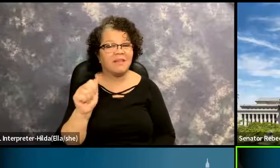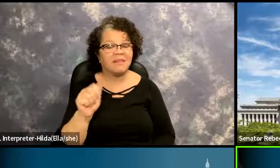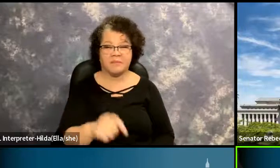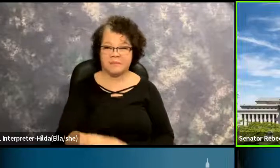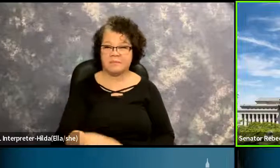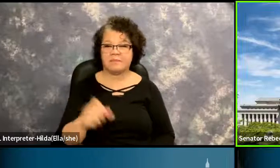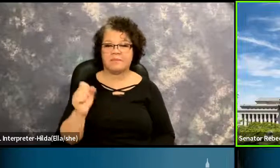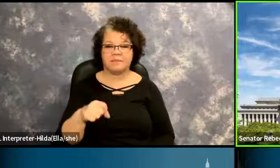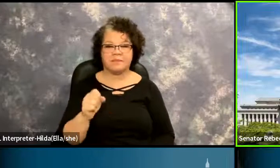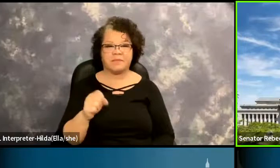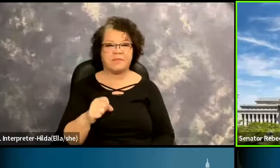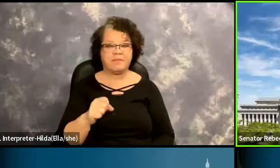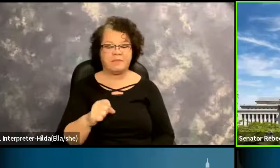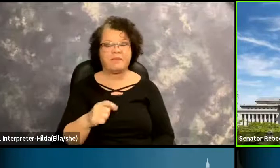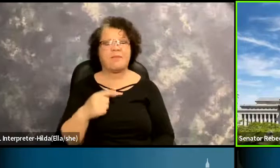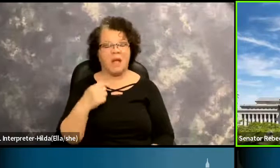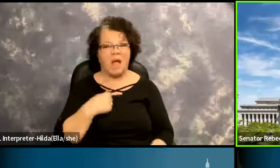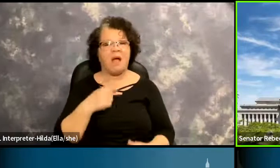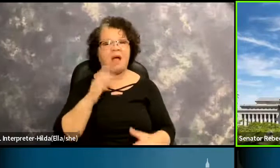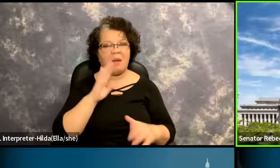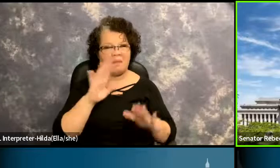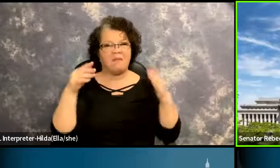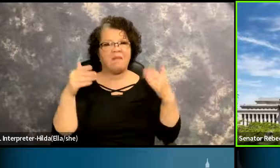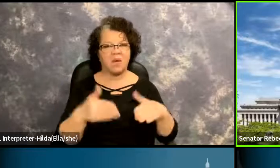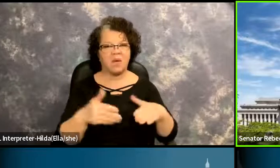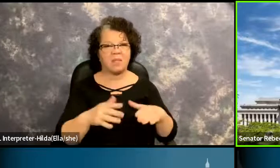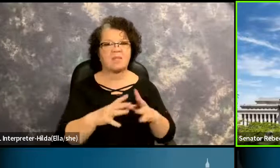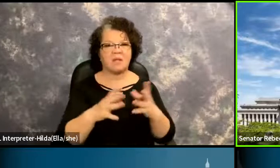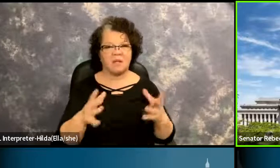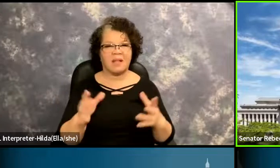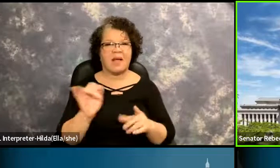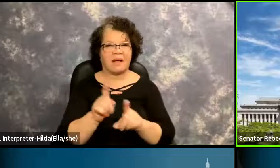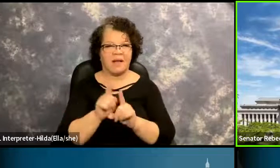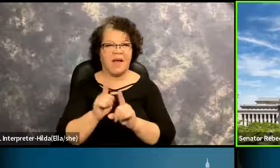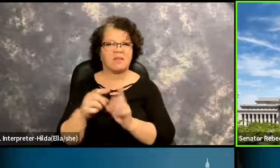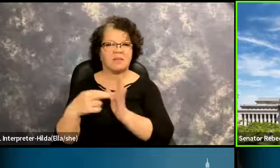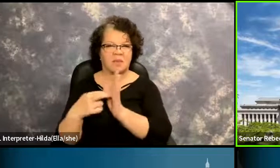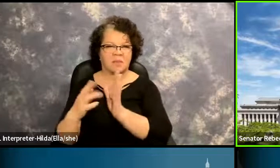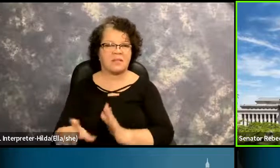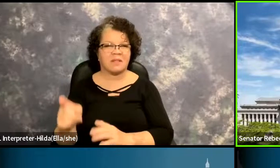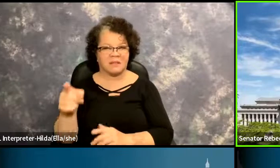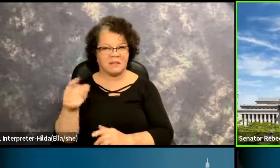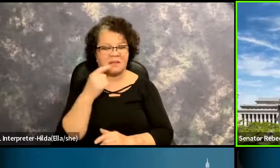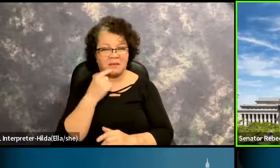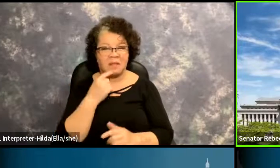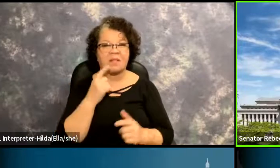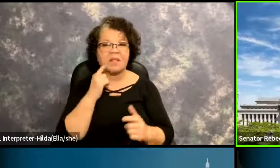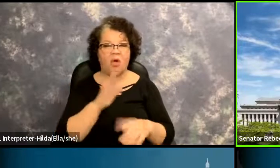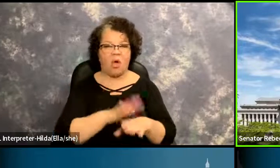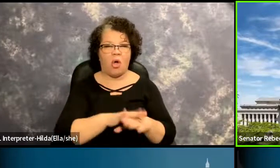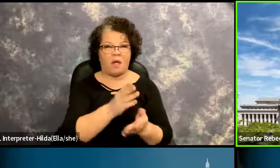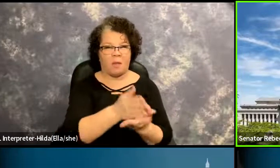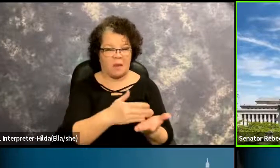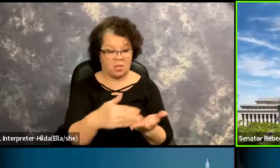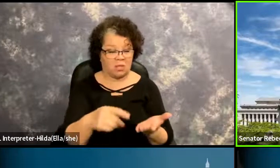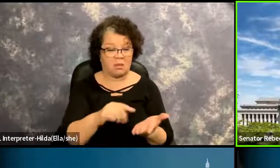Yeah, and I mean, I am focusing a lot, as Representative Harris-Talley spoke to, the budget. So how we're making those